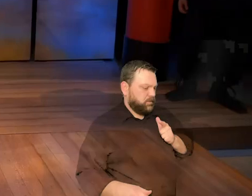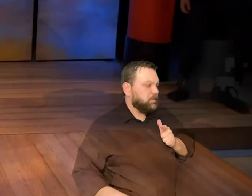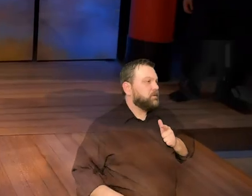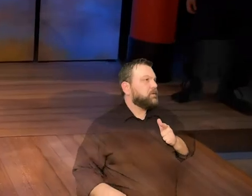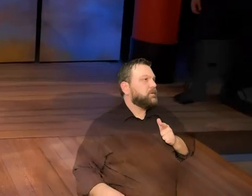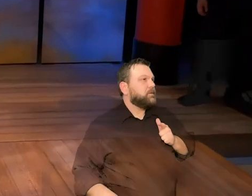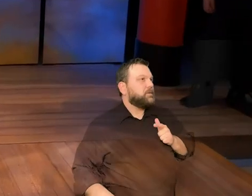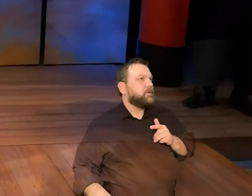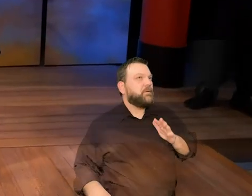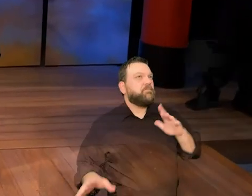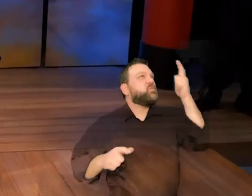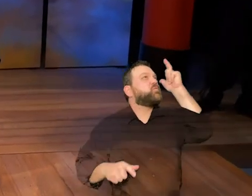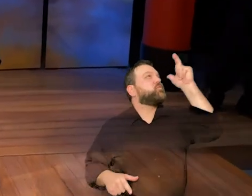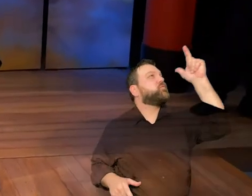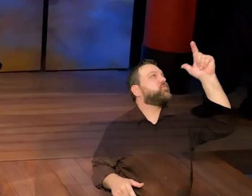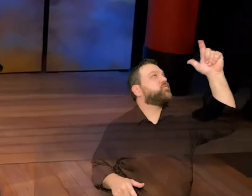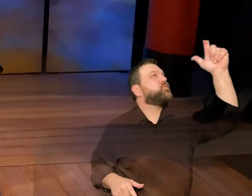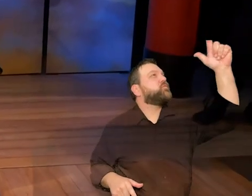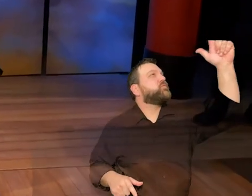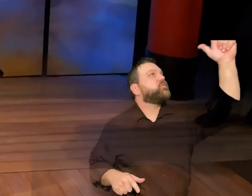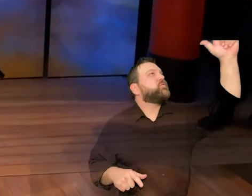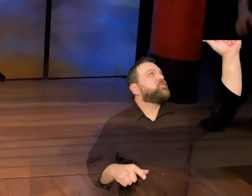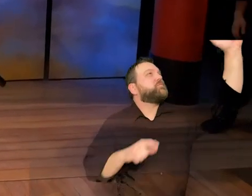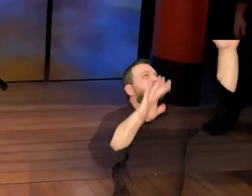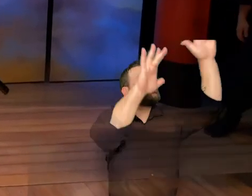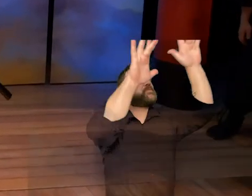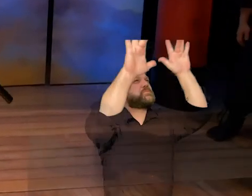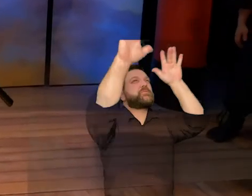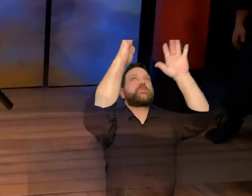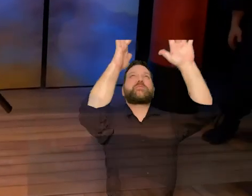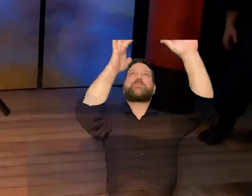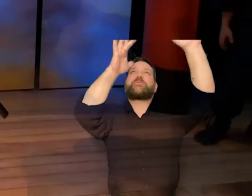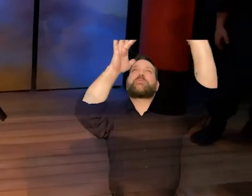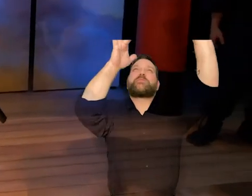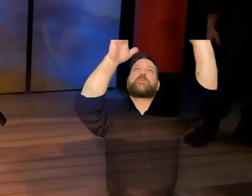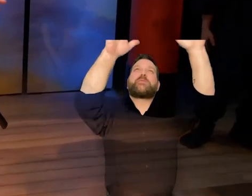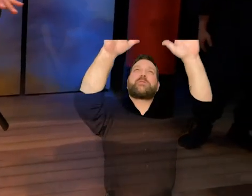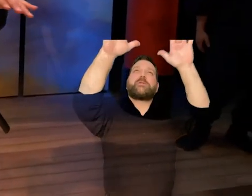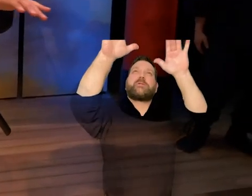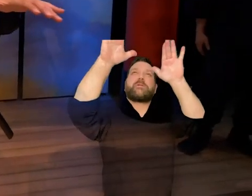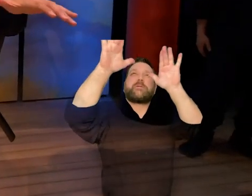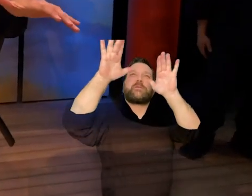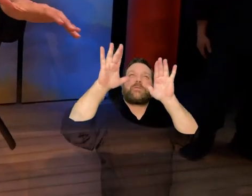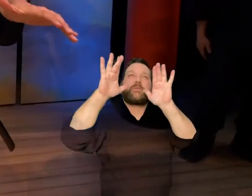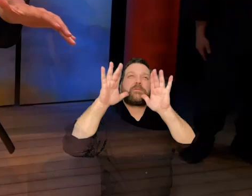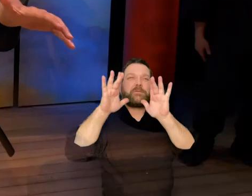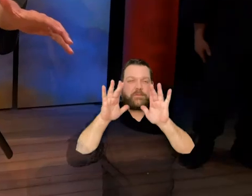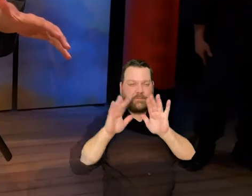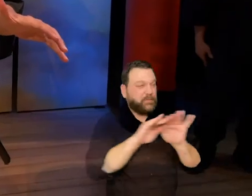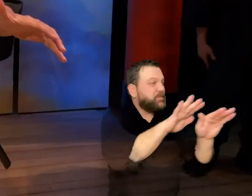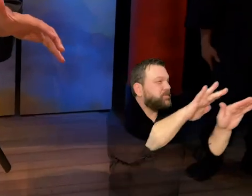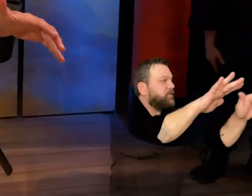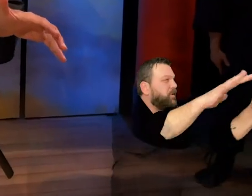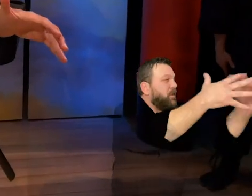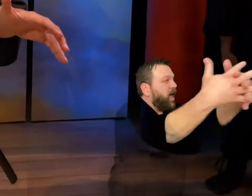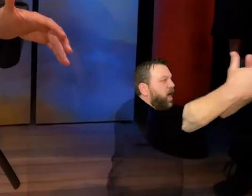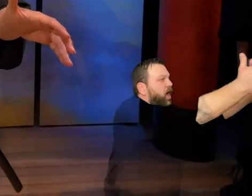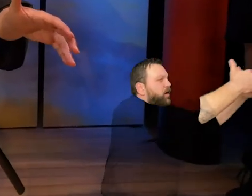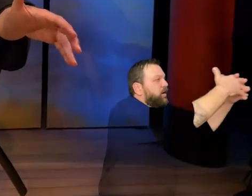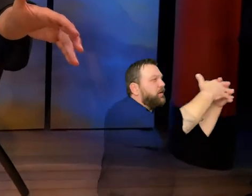Moon, I love her like the moon, making jewels of the grass where my